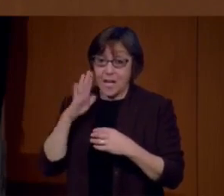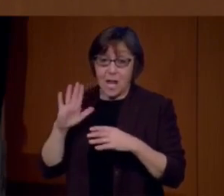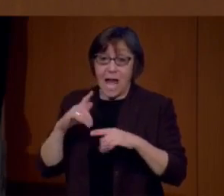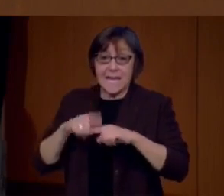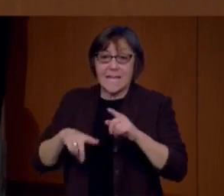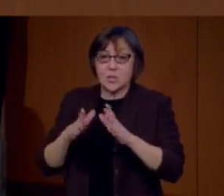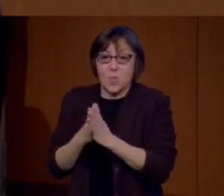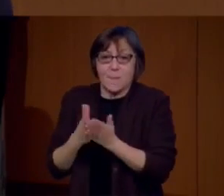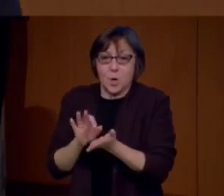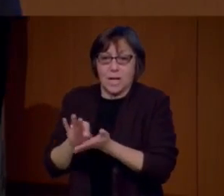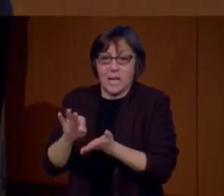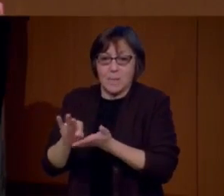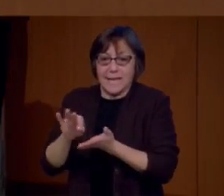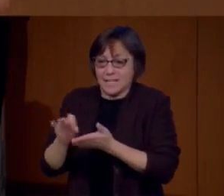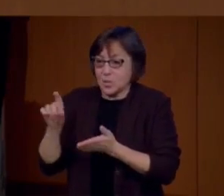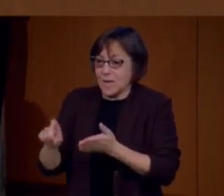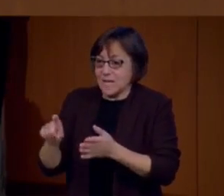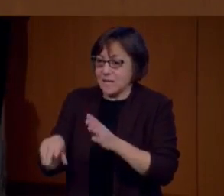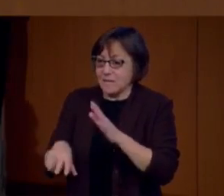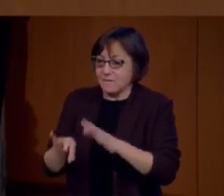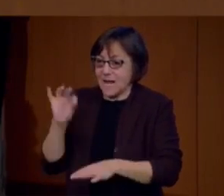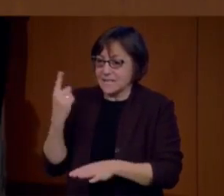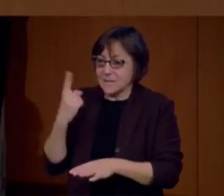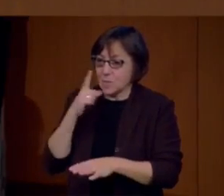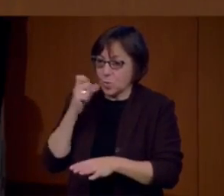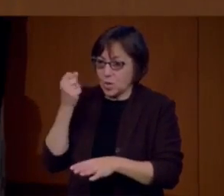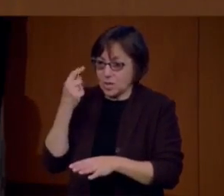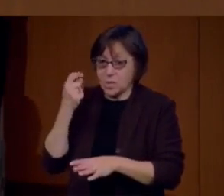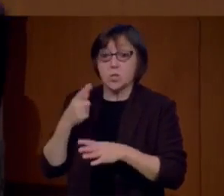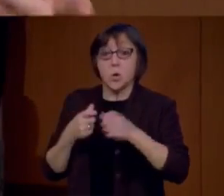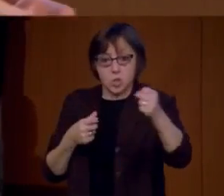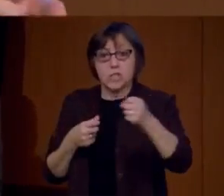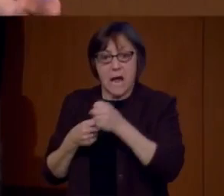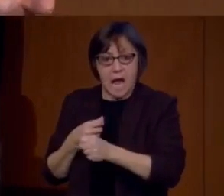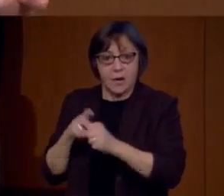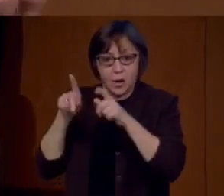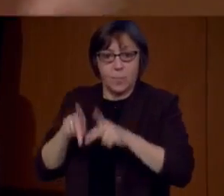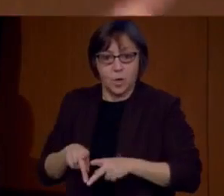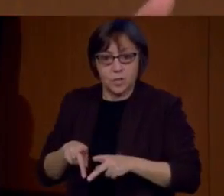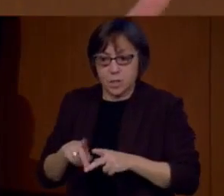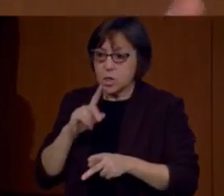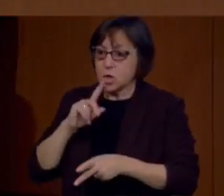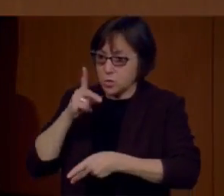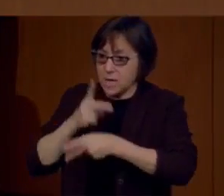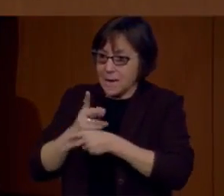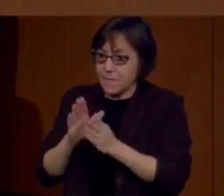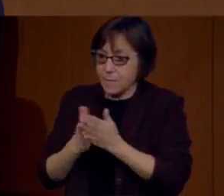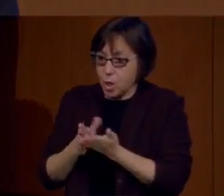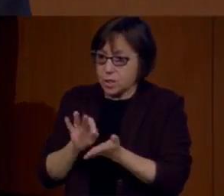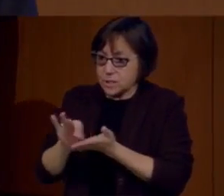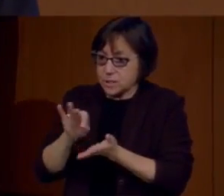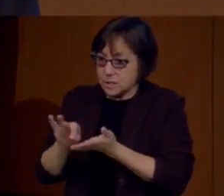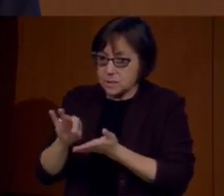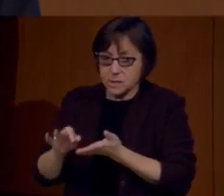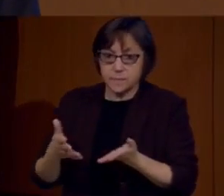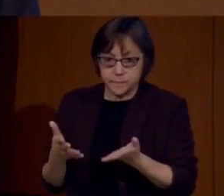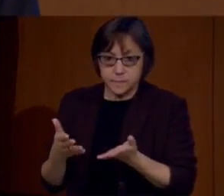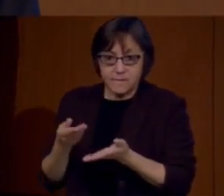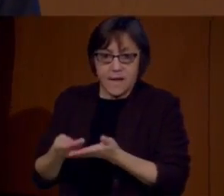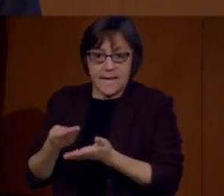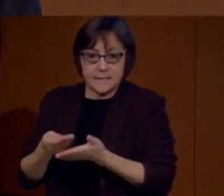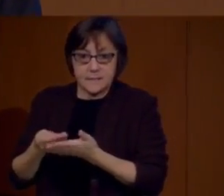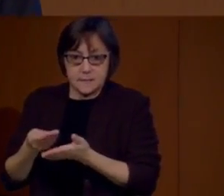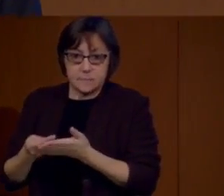books and stuff like that, so I need someone that understands all that. So she hired a person to keep track of all the books and everything,